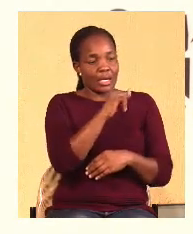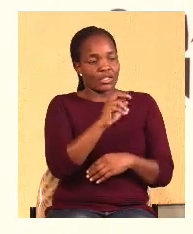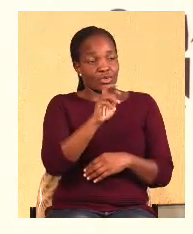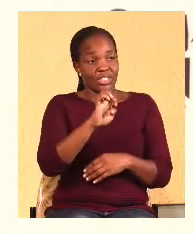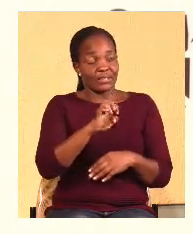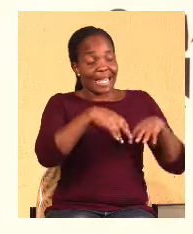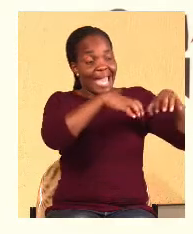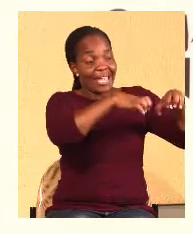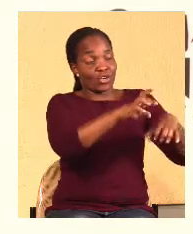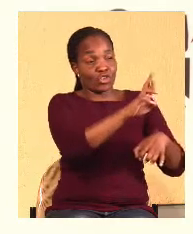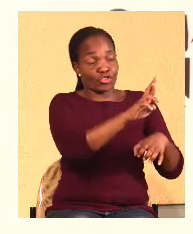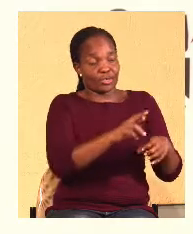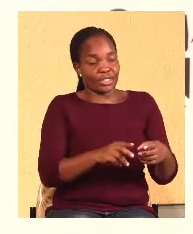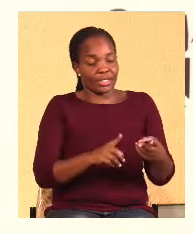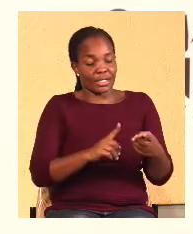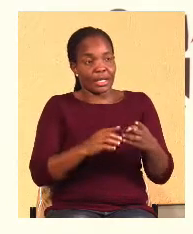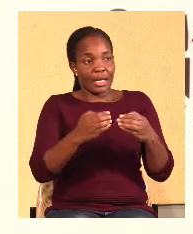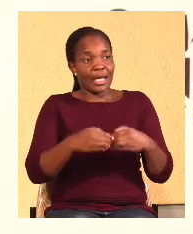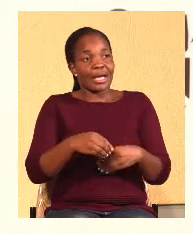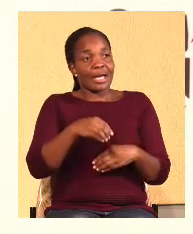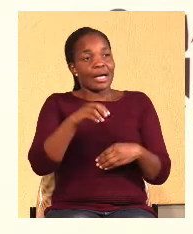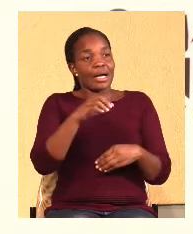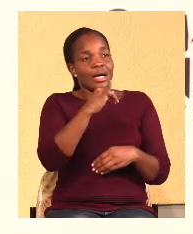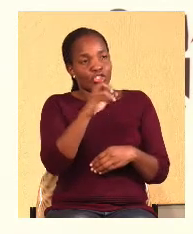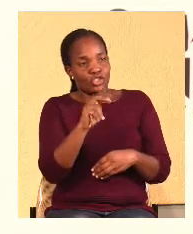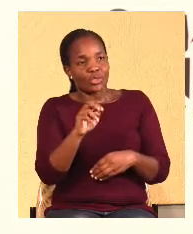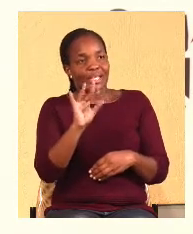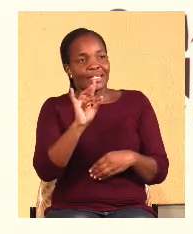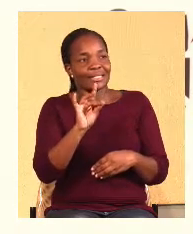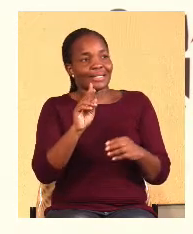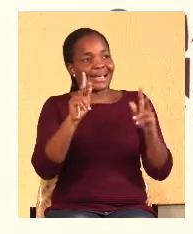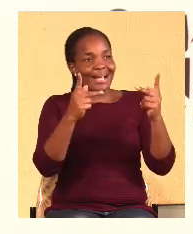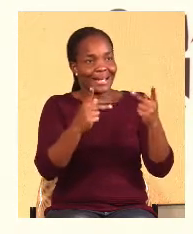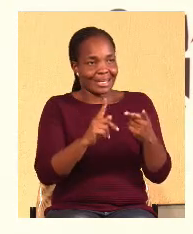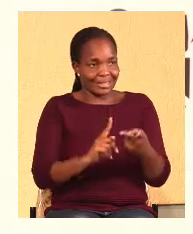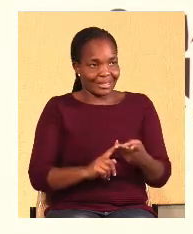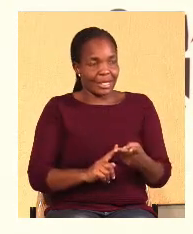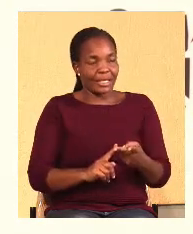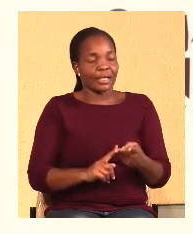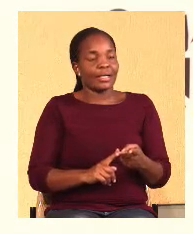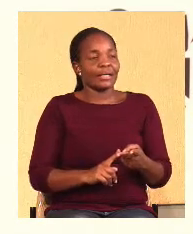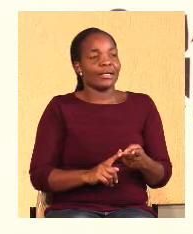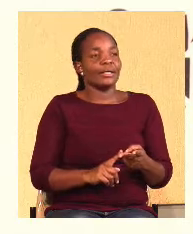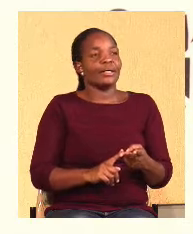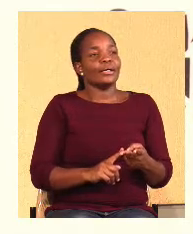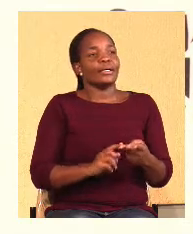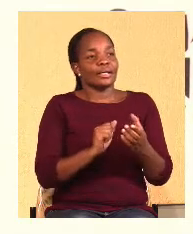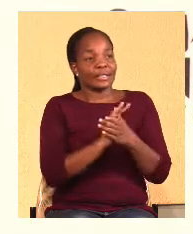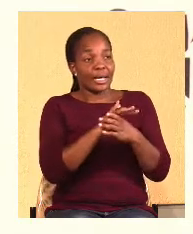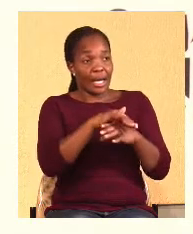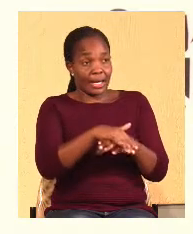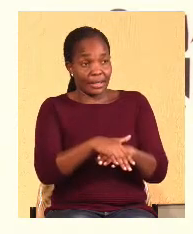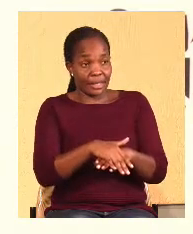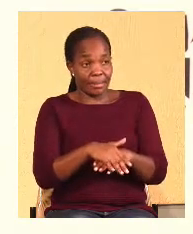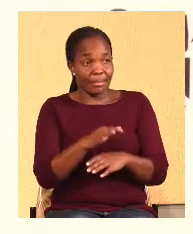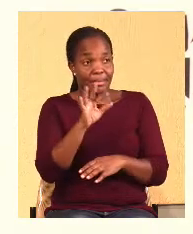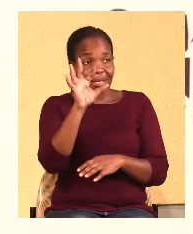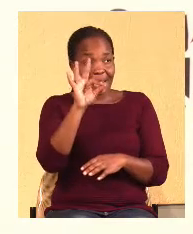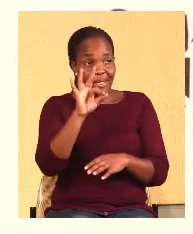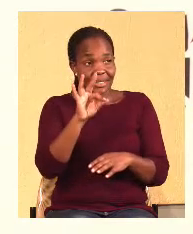Erongo. And then Zone 8, we have Karas, then Hardap. Zone 9 and Zone 10 is Kunene region. But I'm sure,